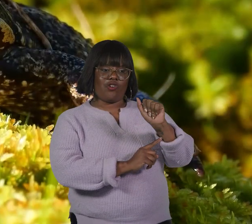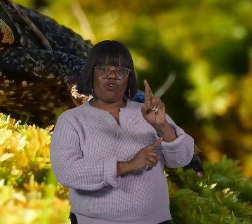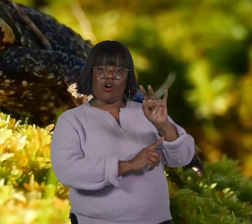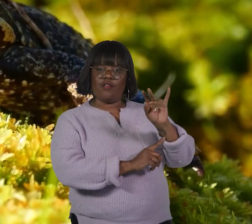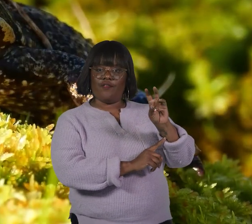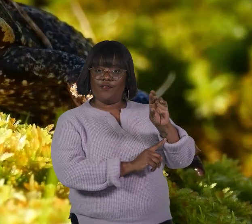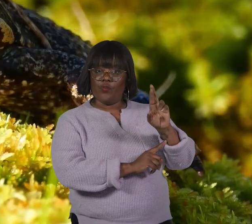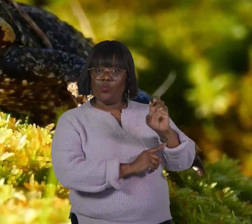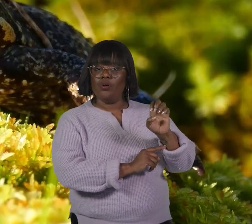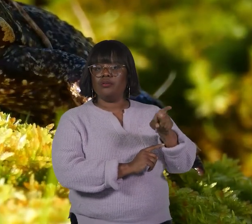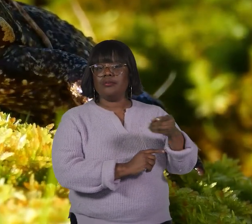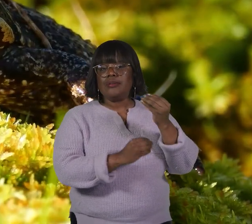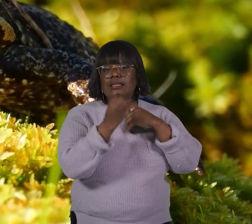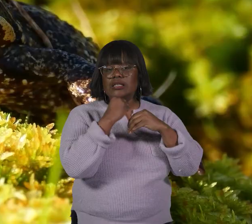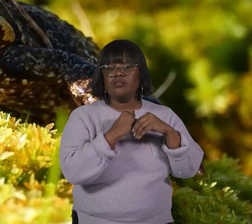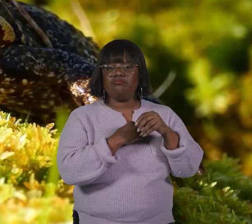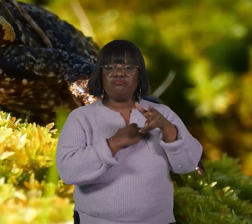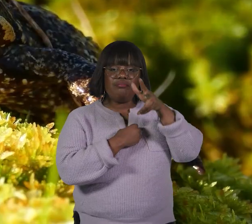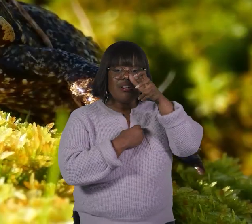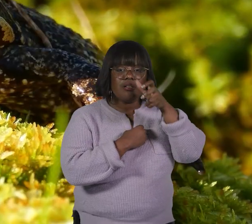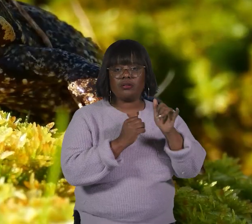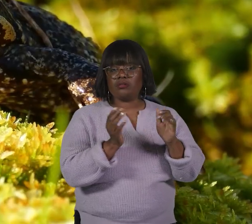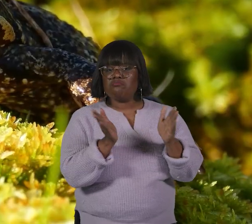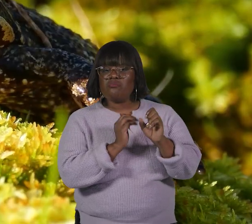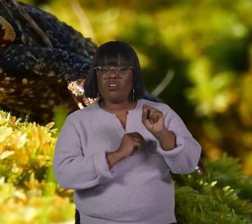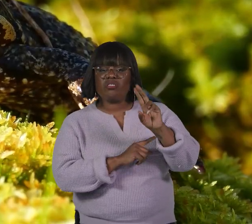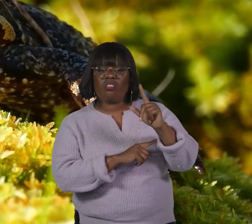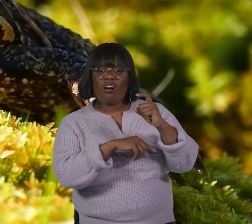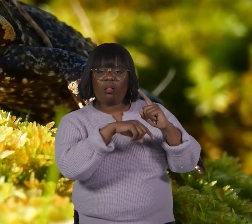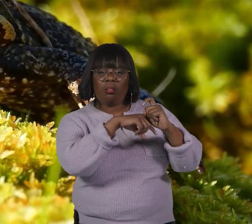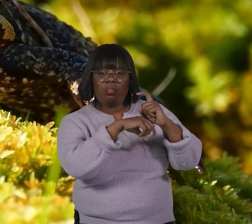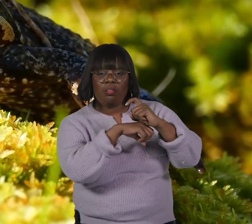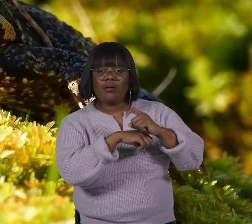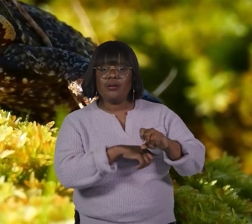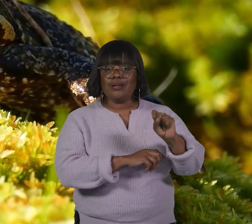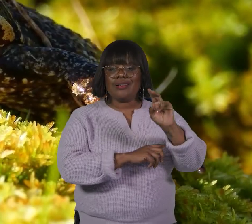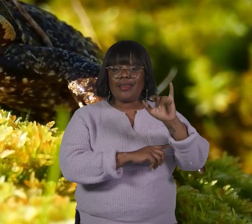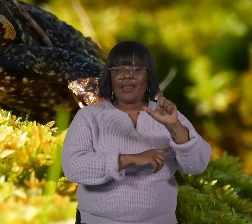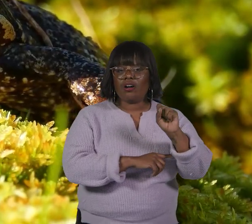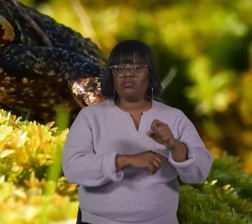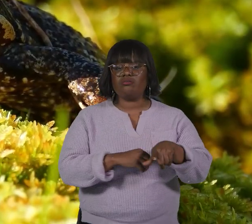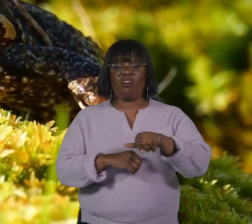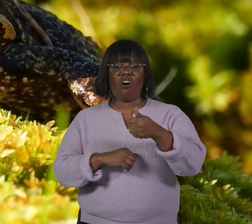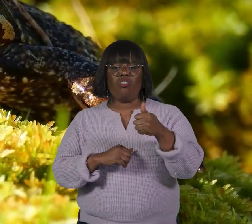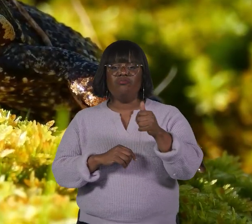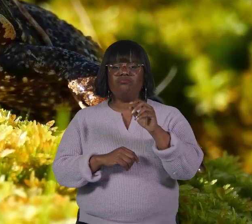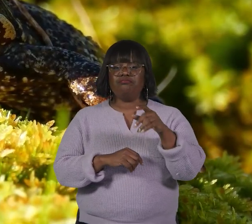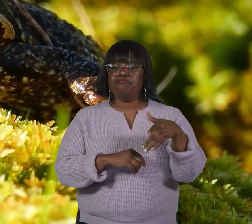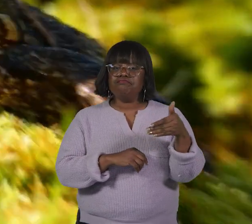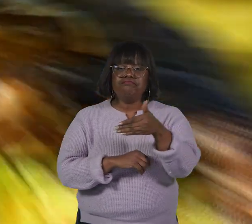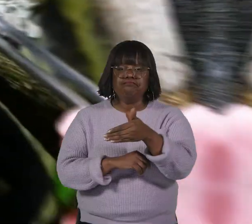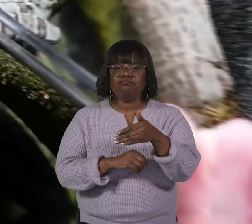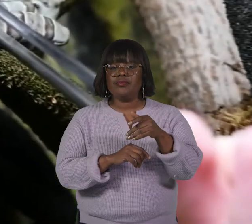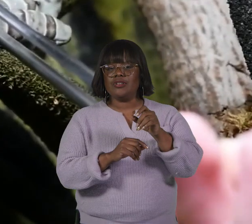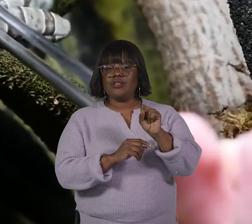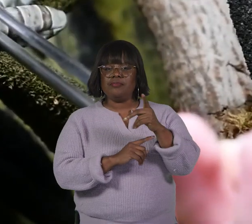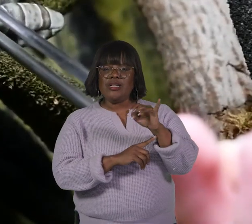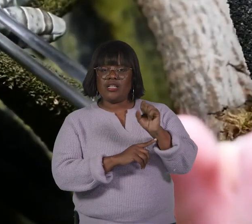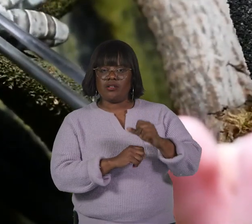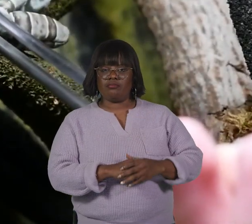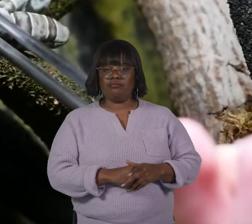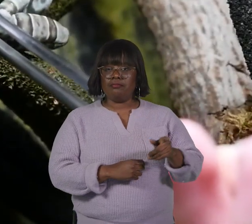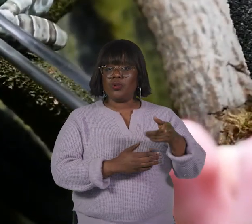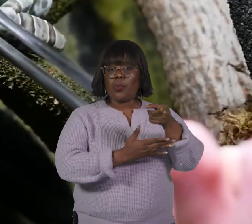They dine on insects, small slugs, snails, and other aquatic species. They